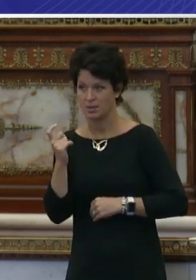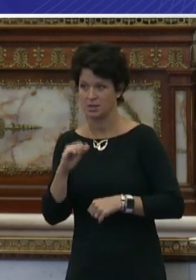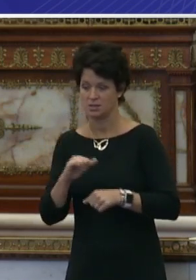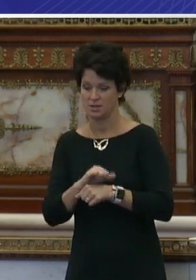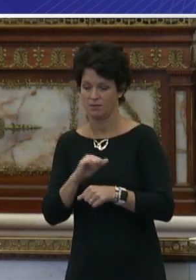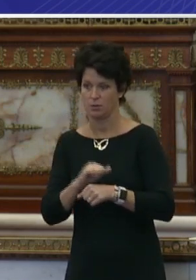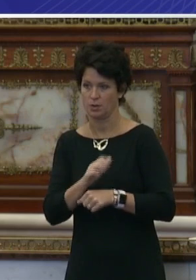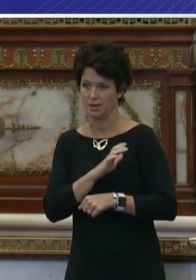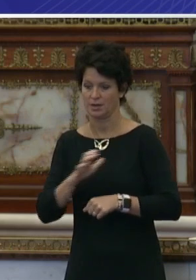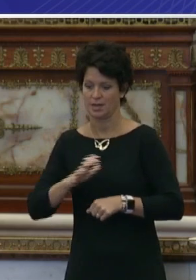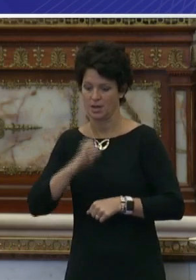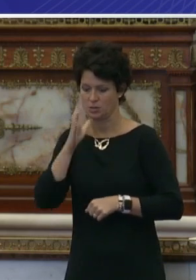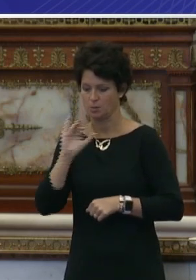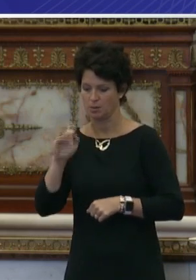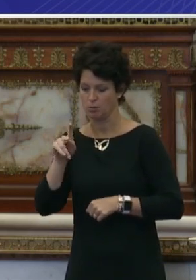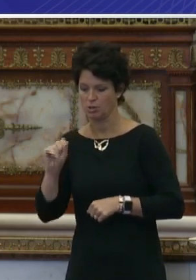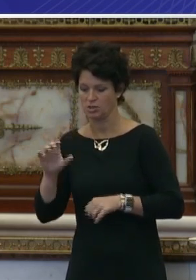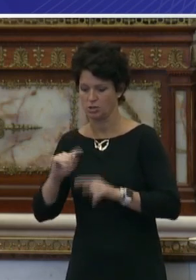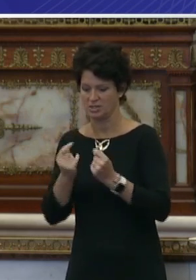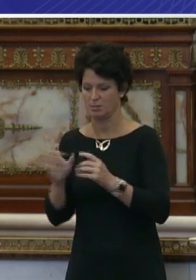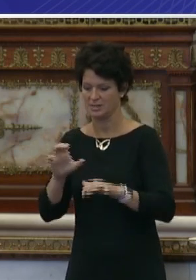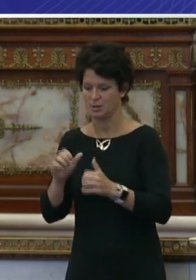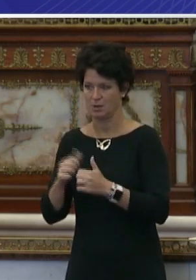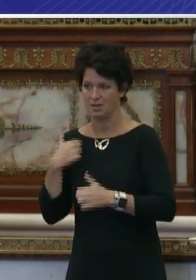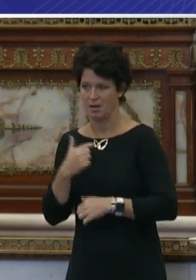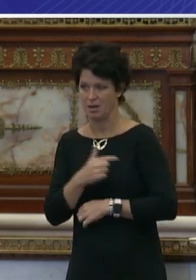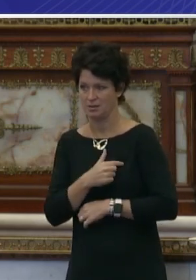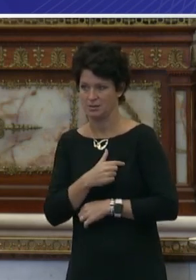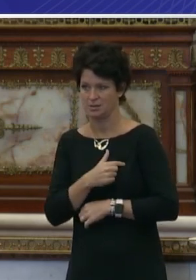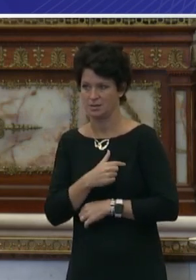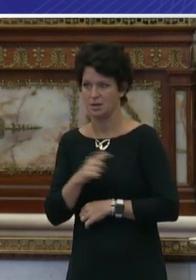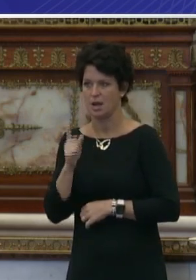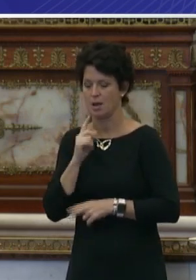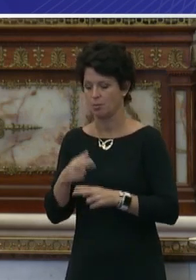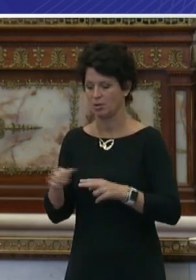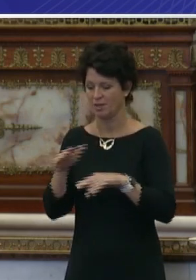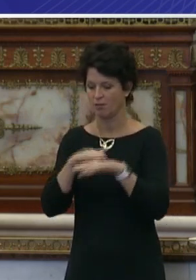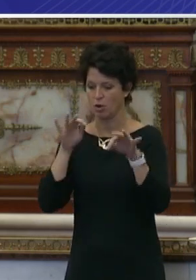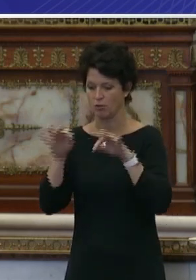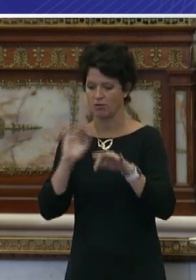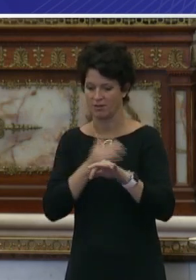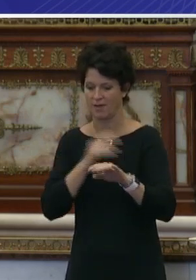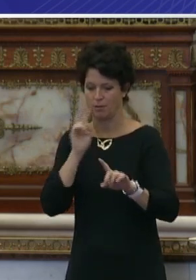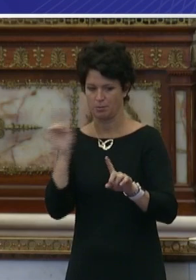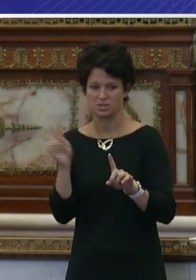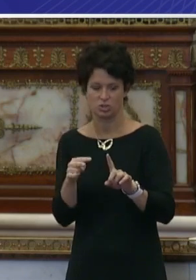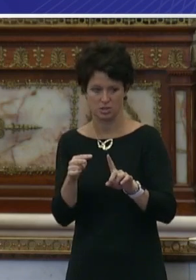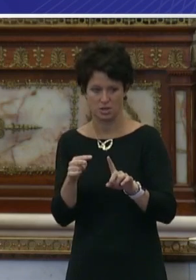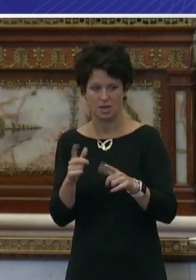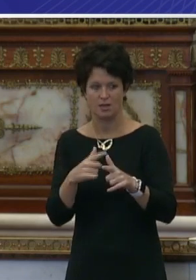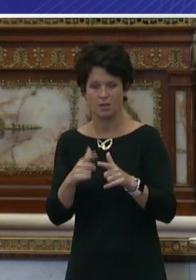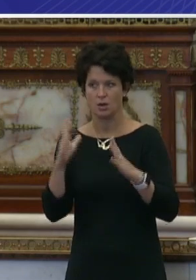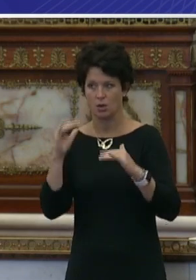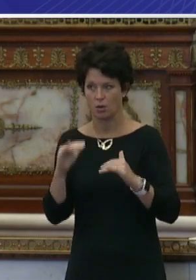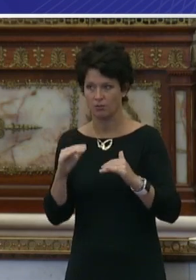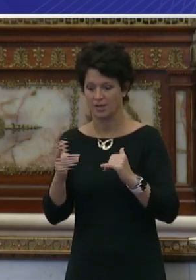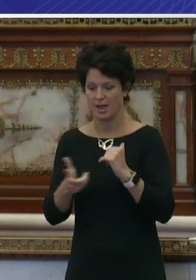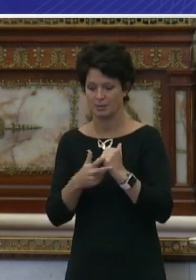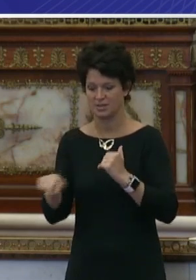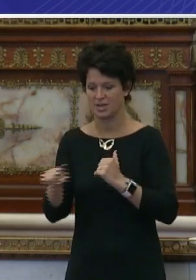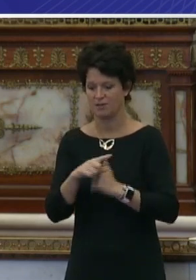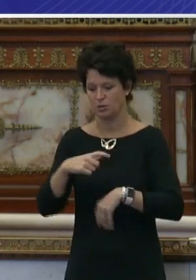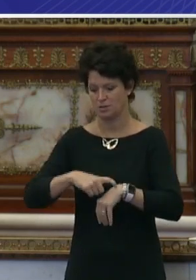work Councilwoman Brooks and her team have done with us. So I'll provide a brief overview of our position, and then hopefully I will save you